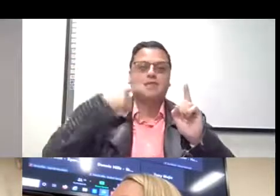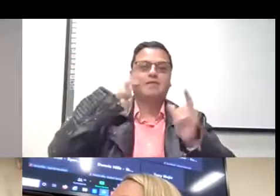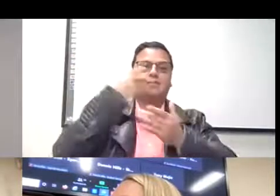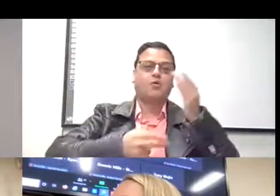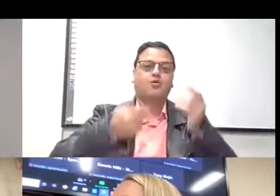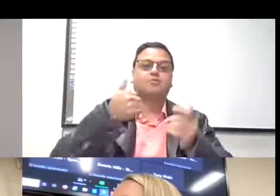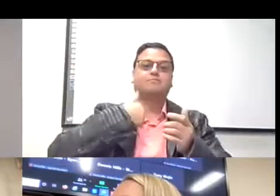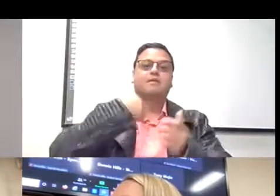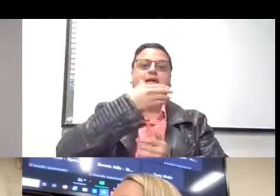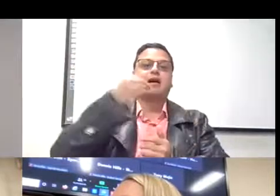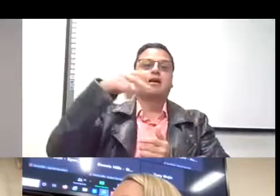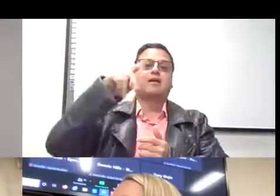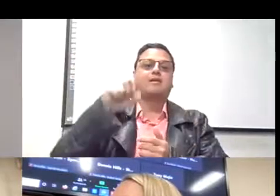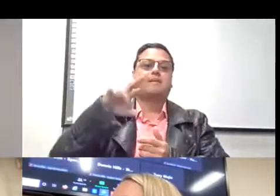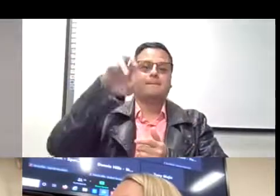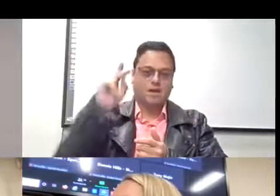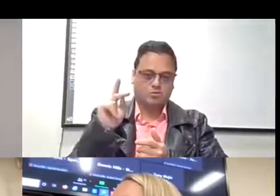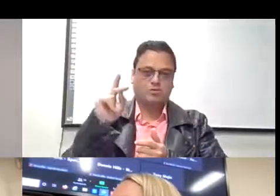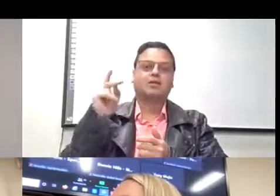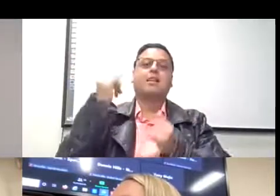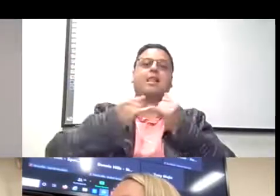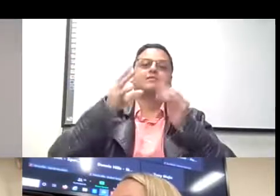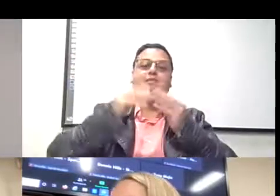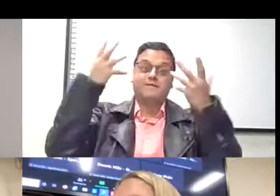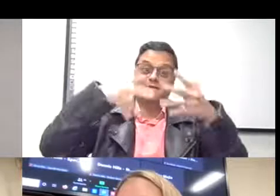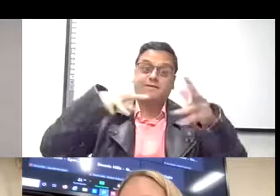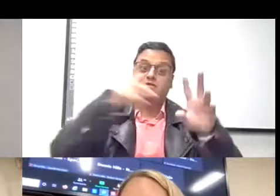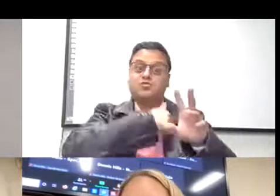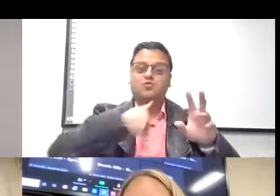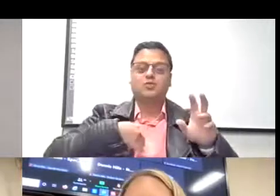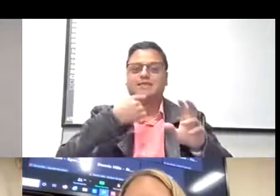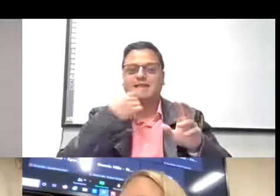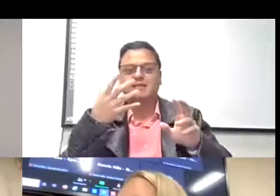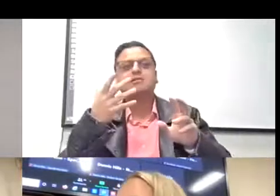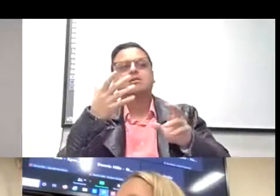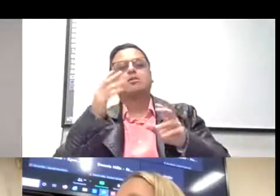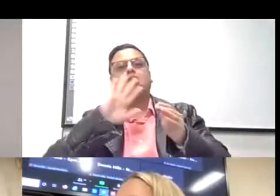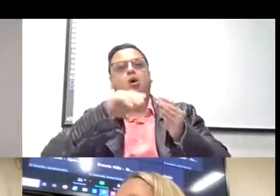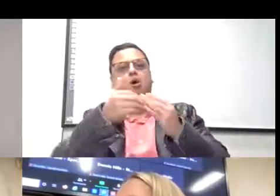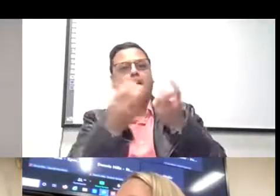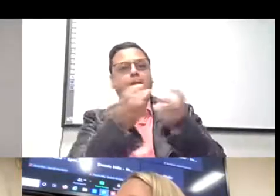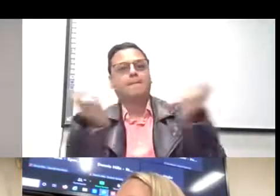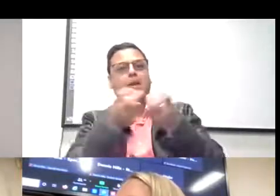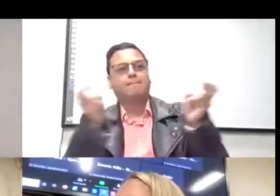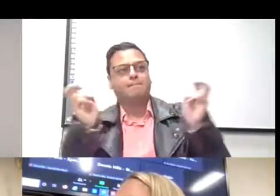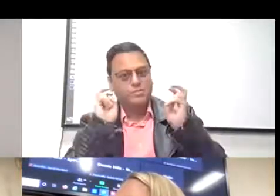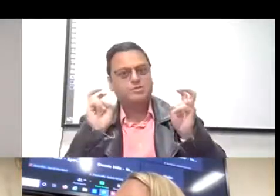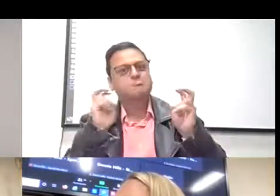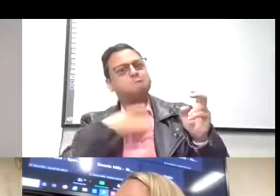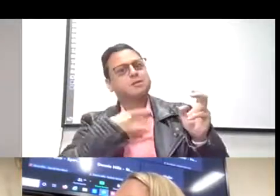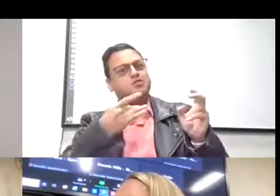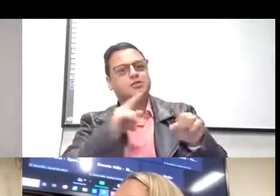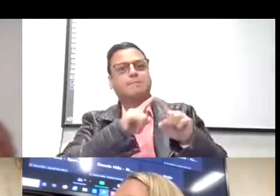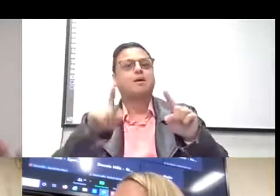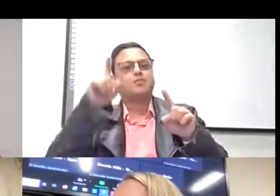I came away from our last meeting saying there's some interest among all 5 board members, but until you agendize it and you hold the